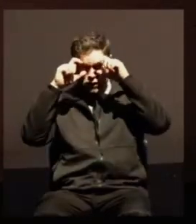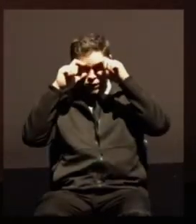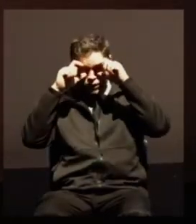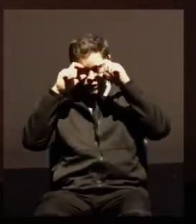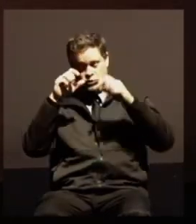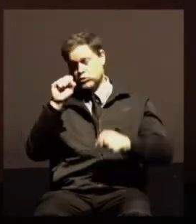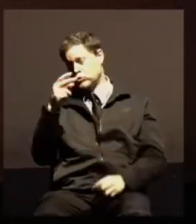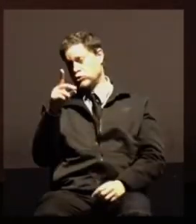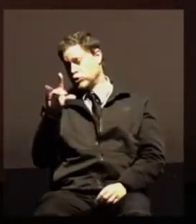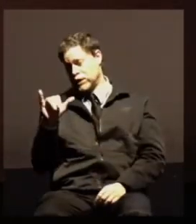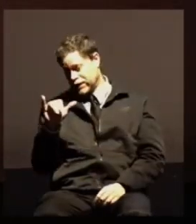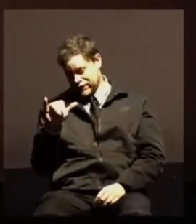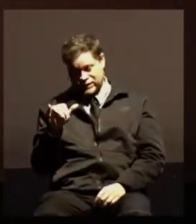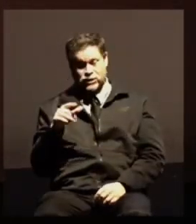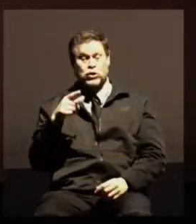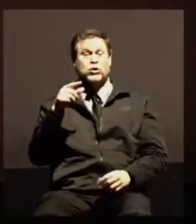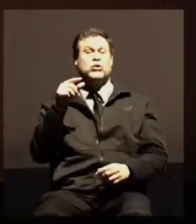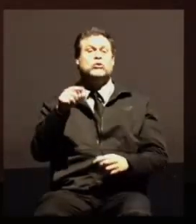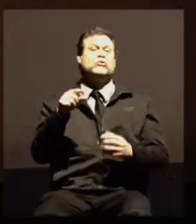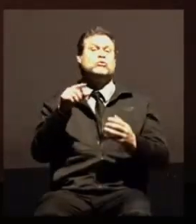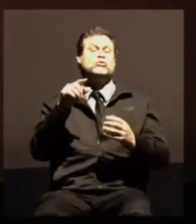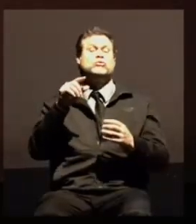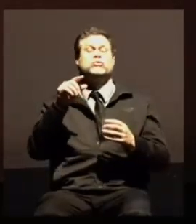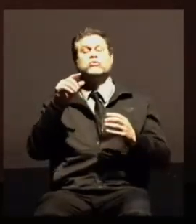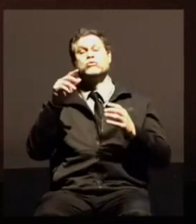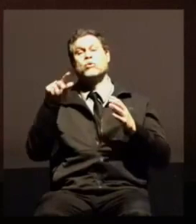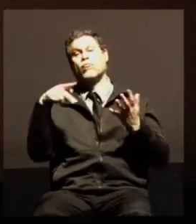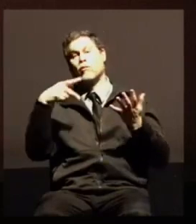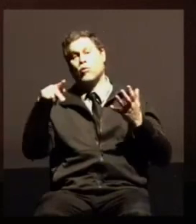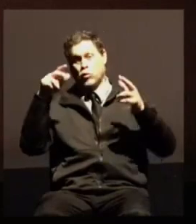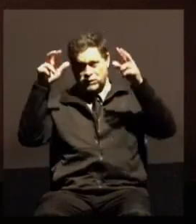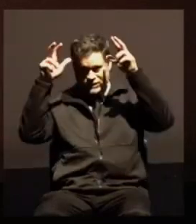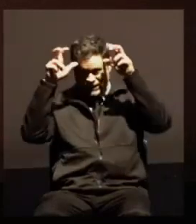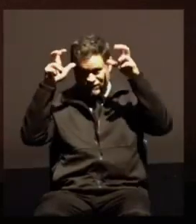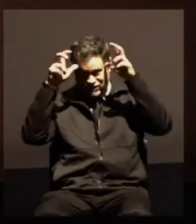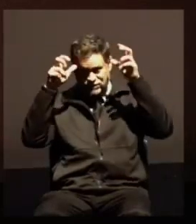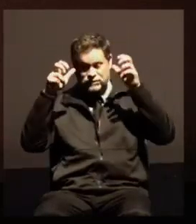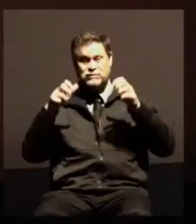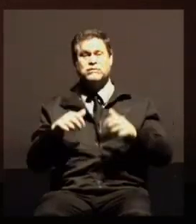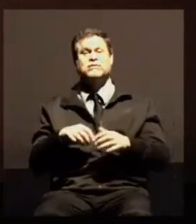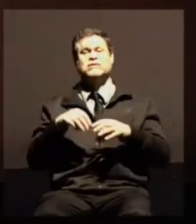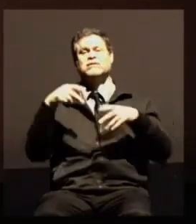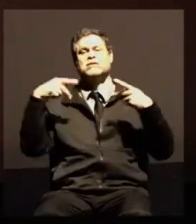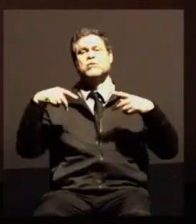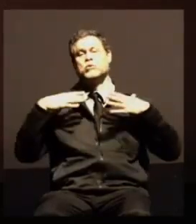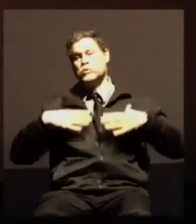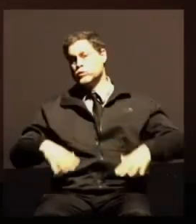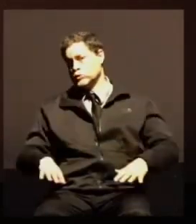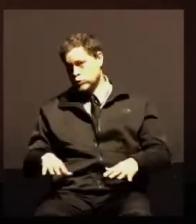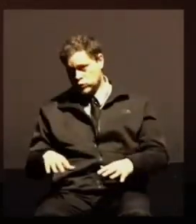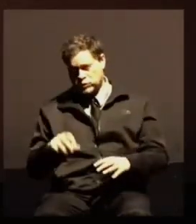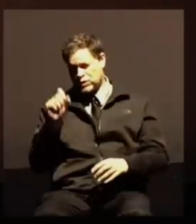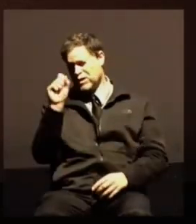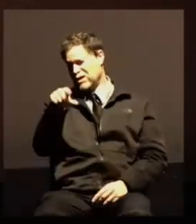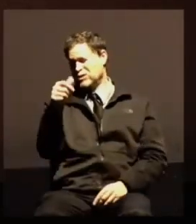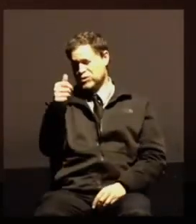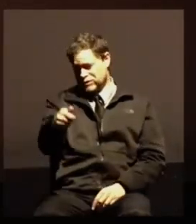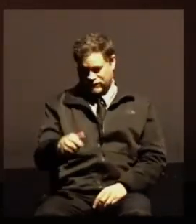shady? Are you that emoji that's the purple devil? Are you a hidden devil in a purple suit? Okay, ask yourself